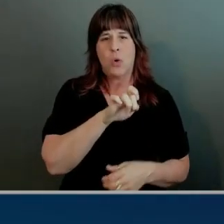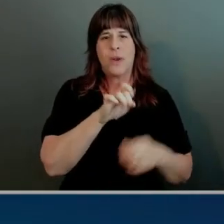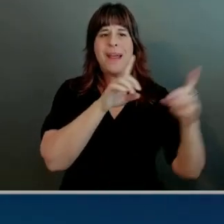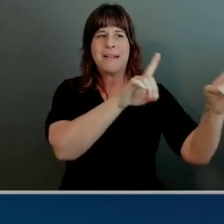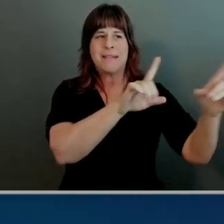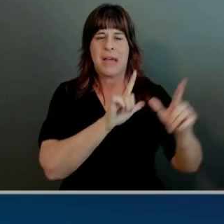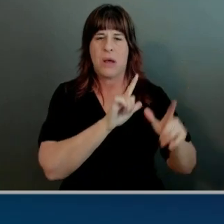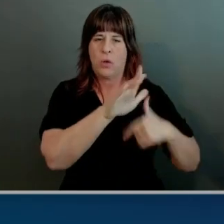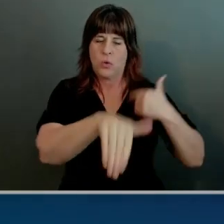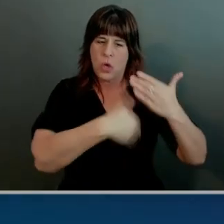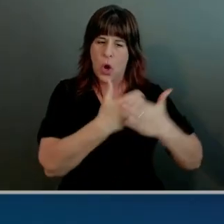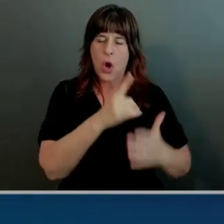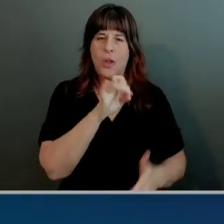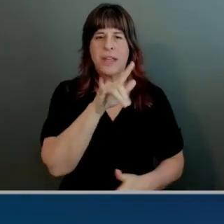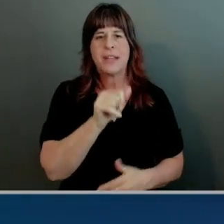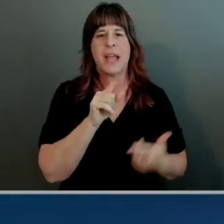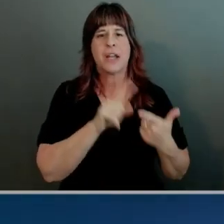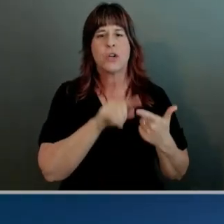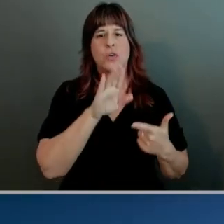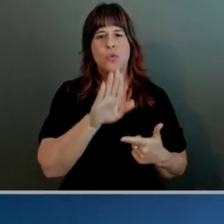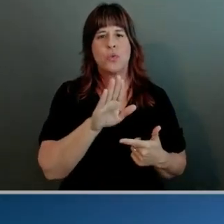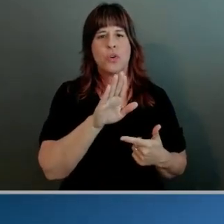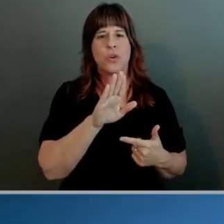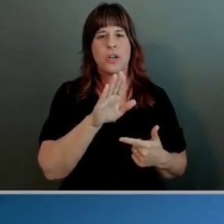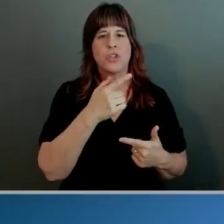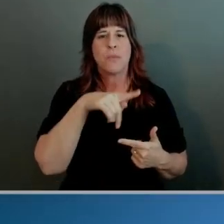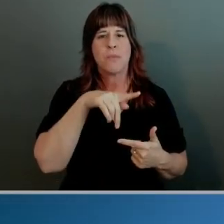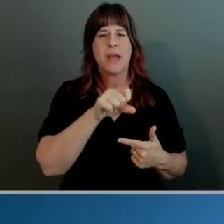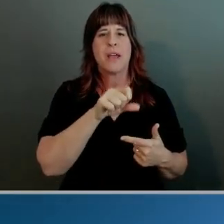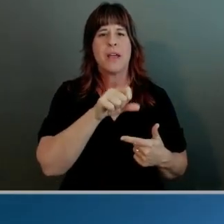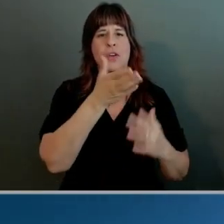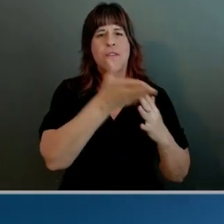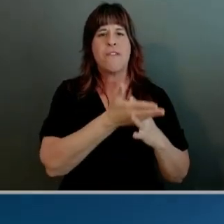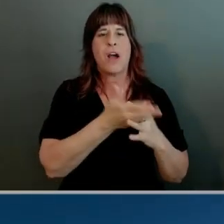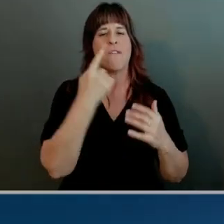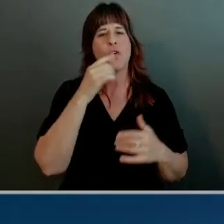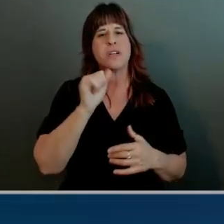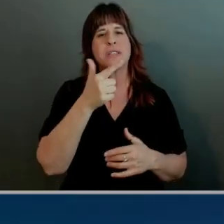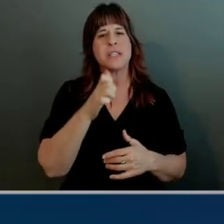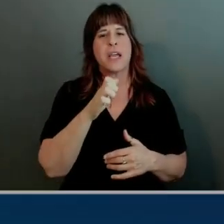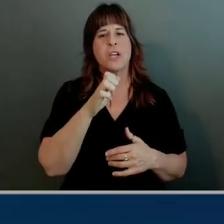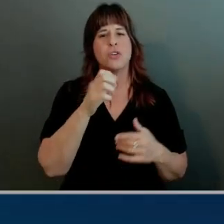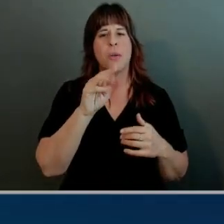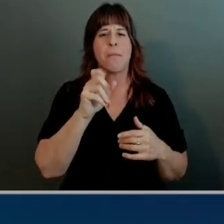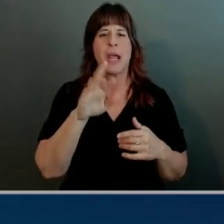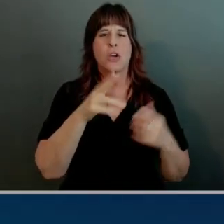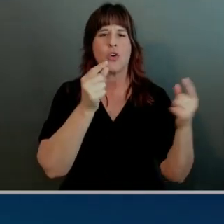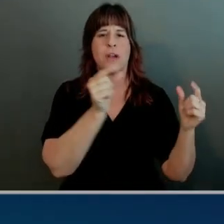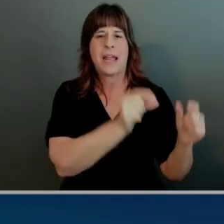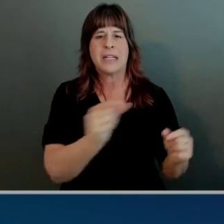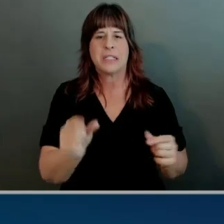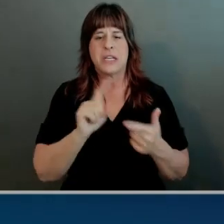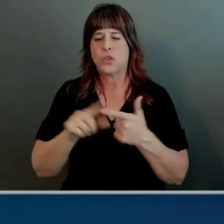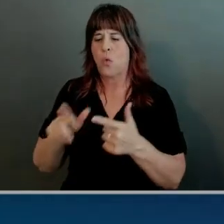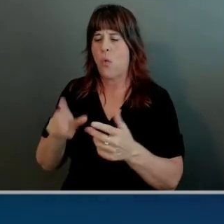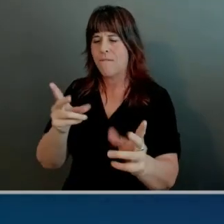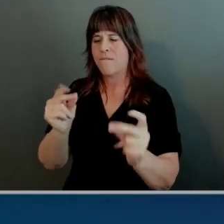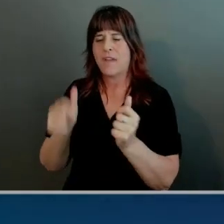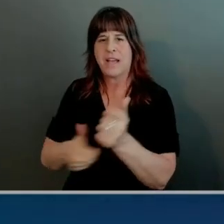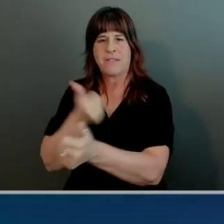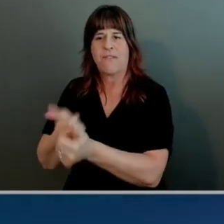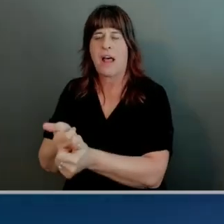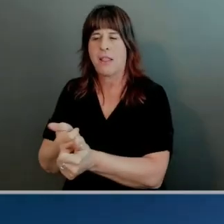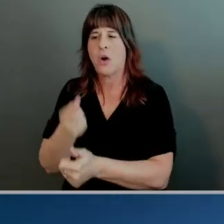all the data to your EBS volume that's on your SageMaker instance, or fast file mode, which Emily talked about, but with